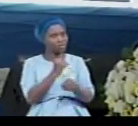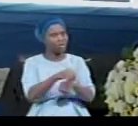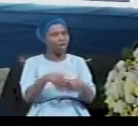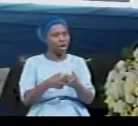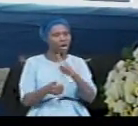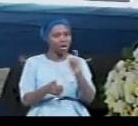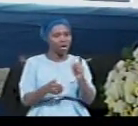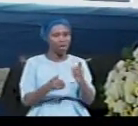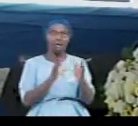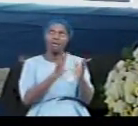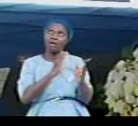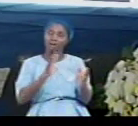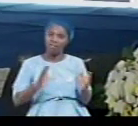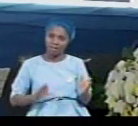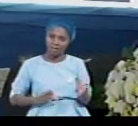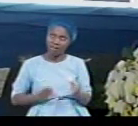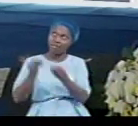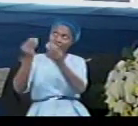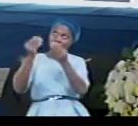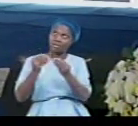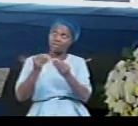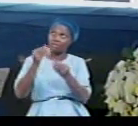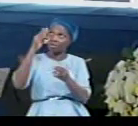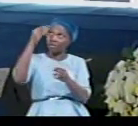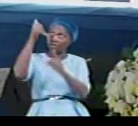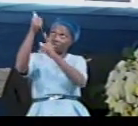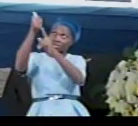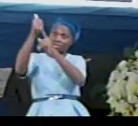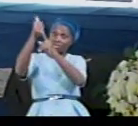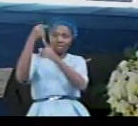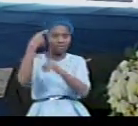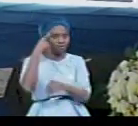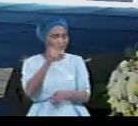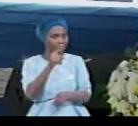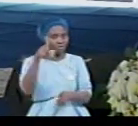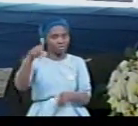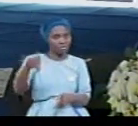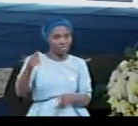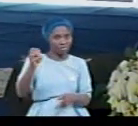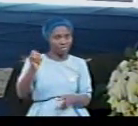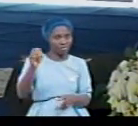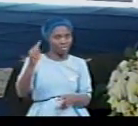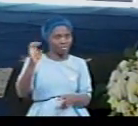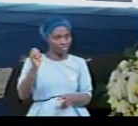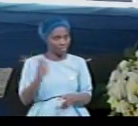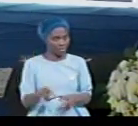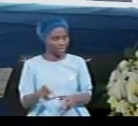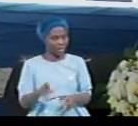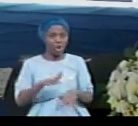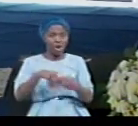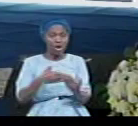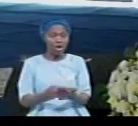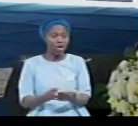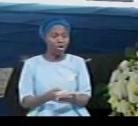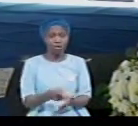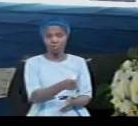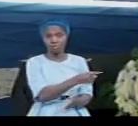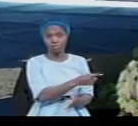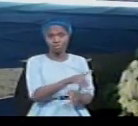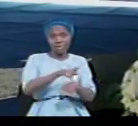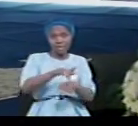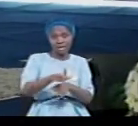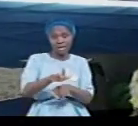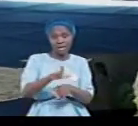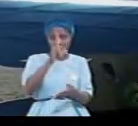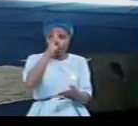Christ gave himself for Peter. All those early believers in the early